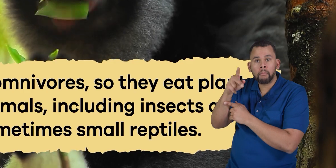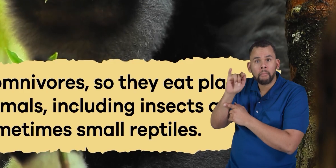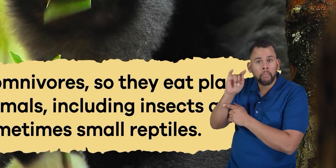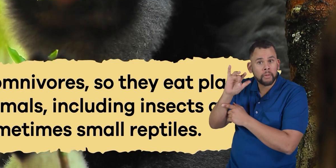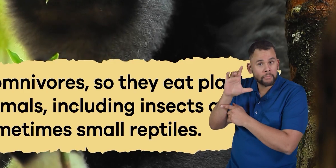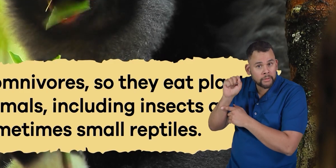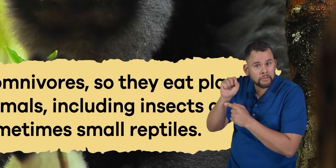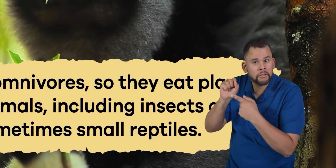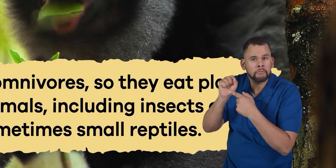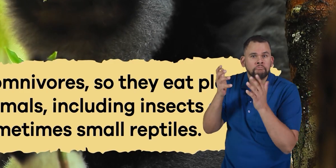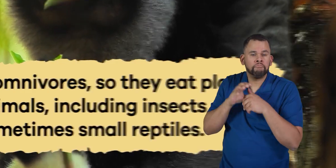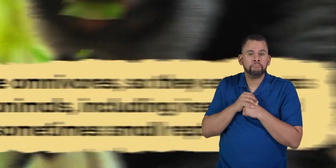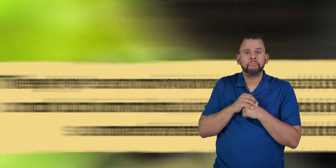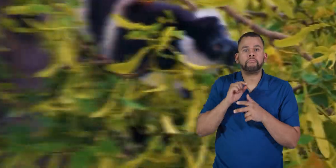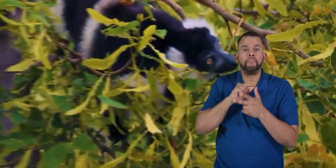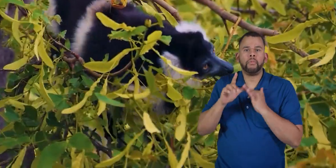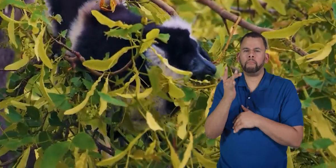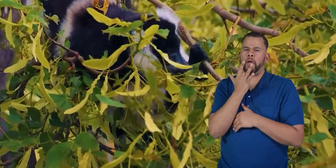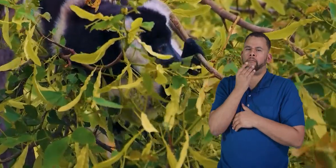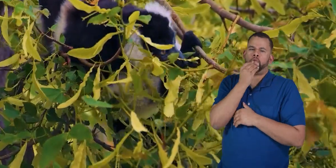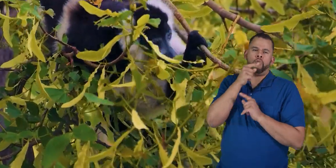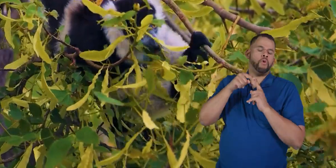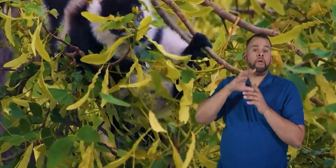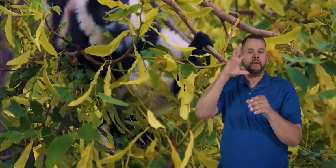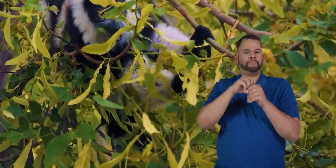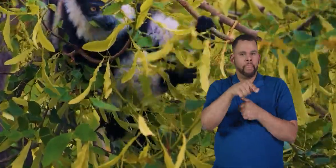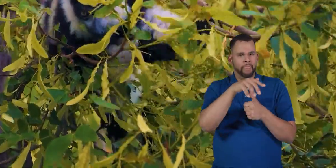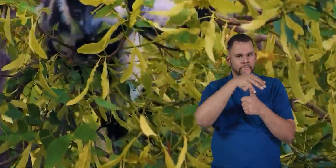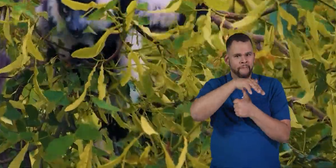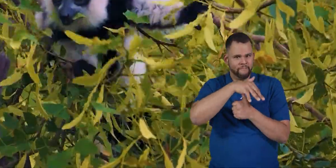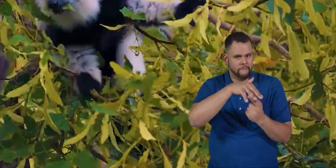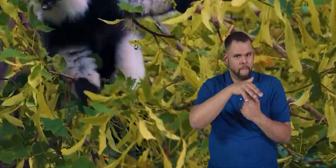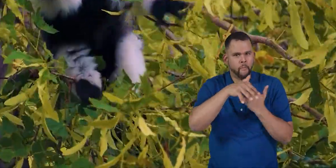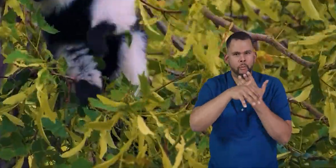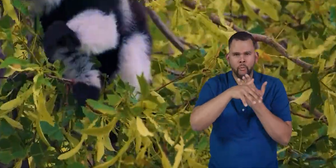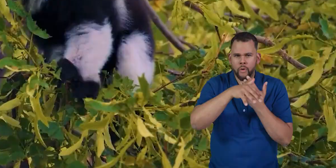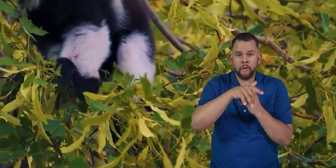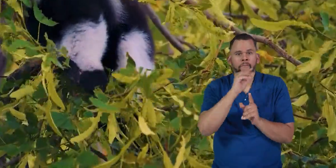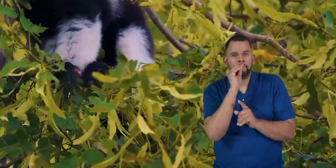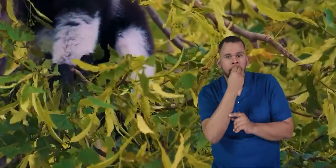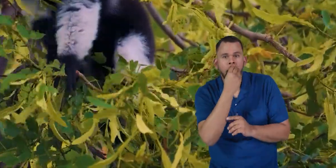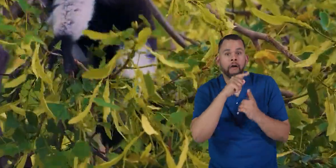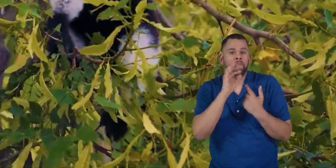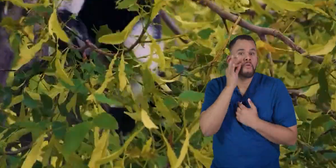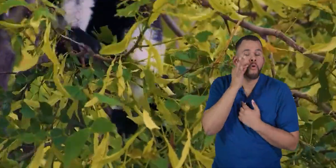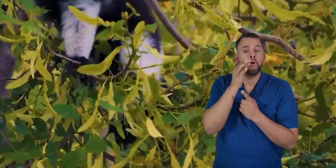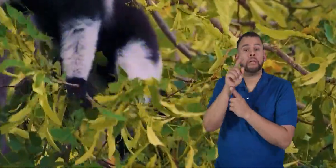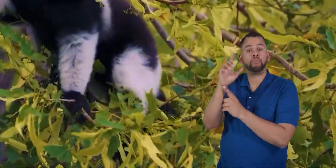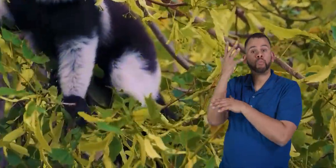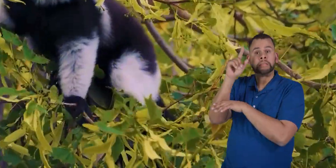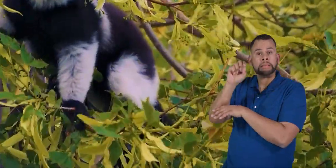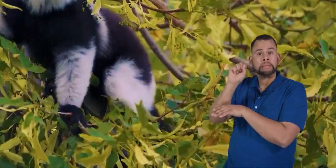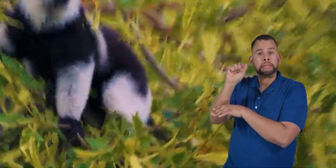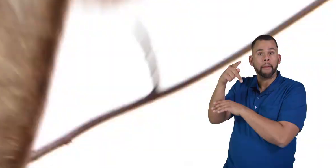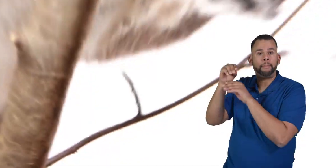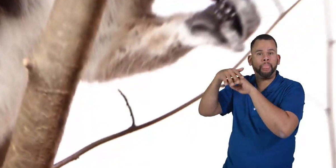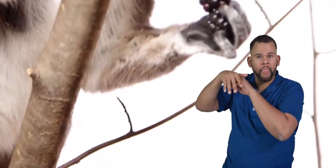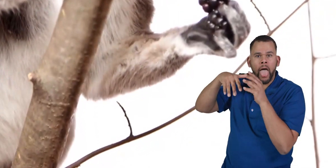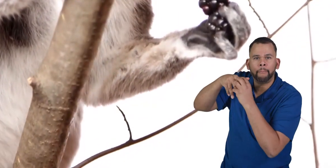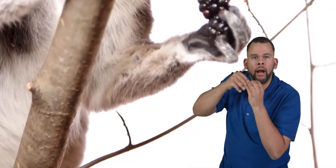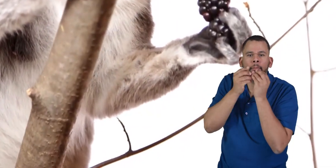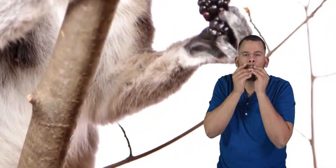and sometimes small reptiles their favorite foods include leaves flowers fruits and tree sap